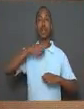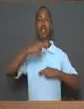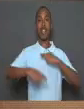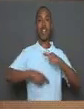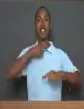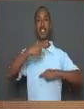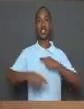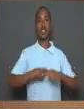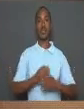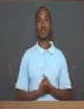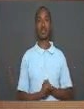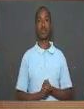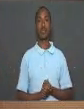reaction.